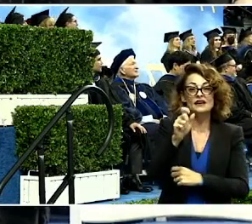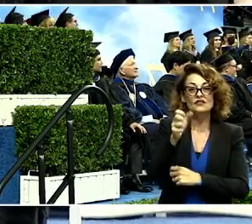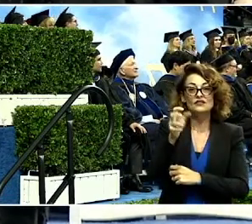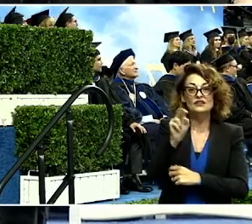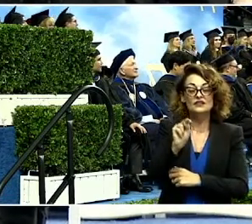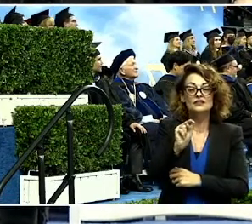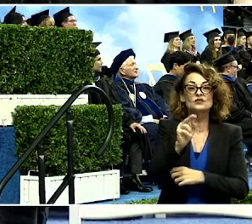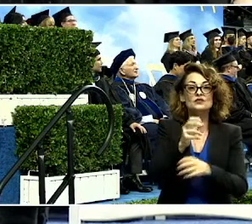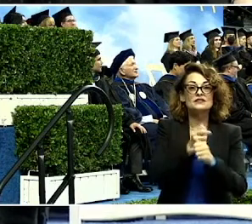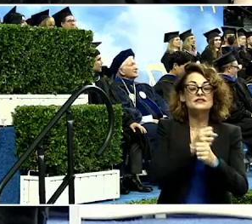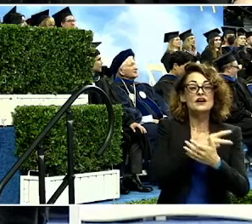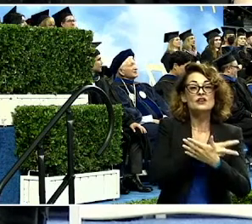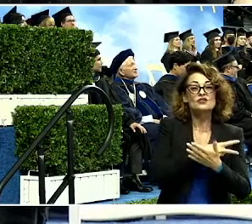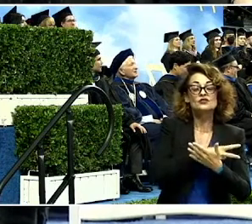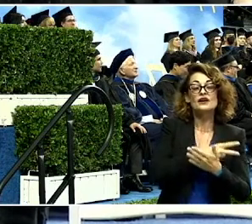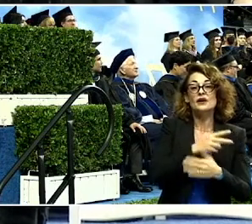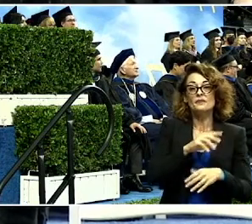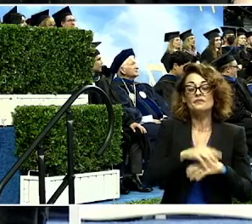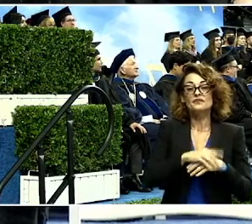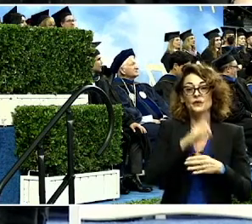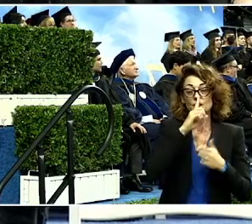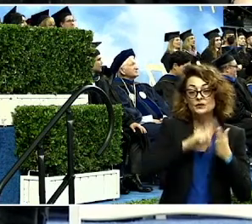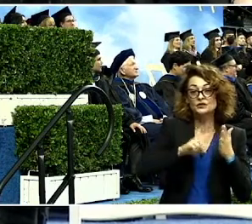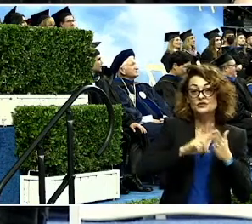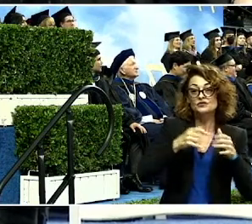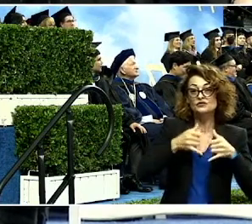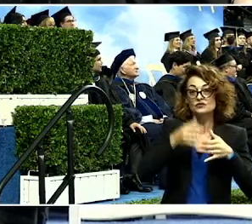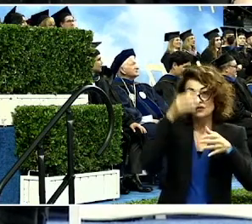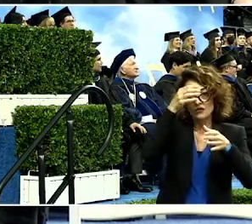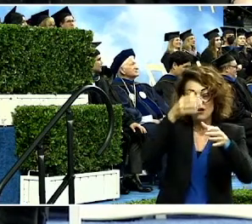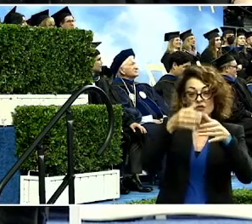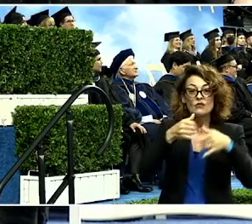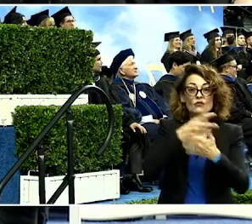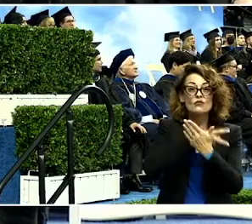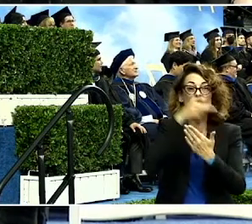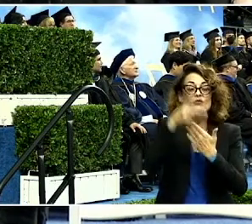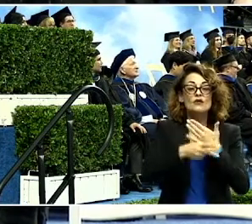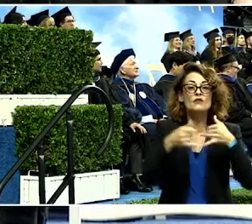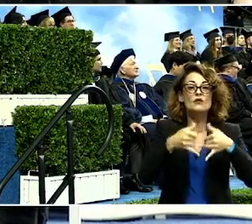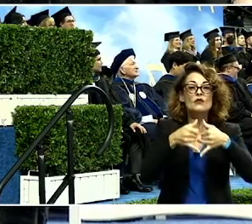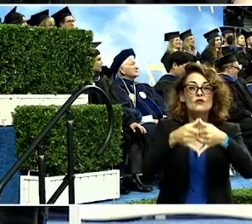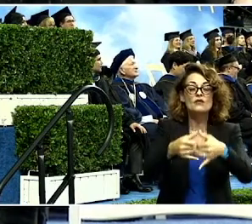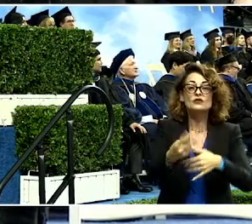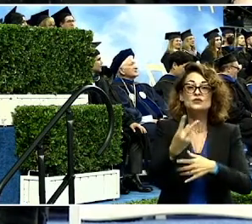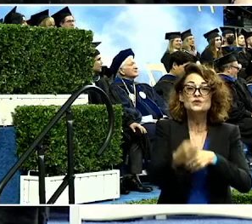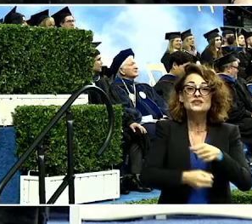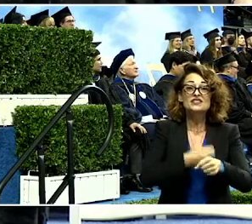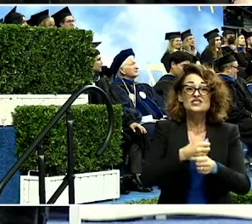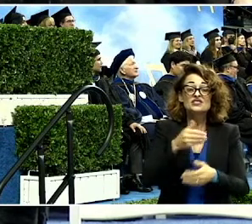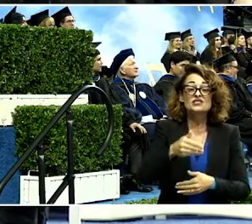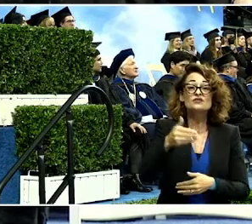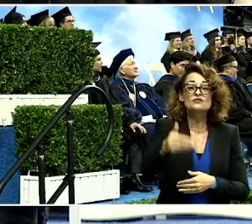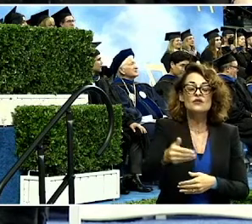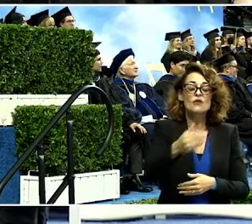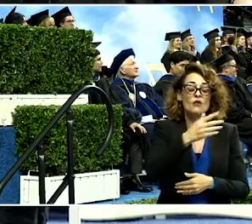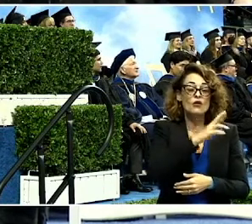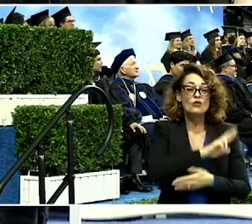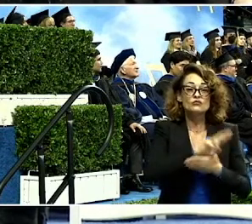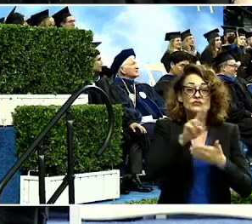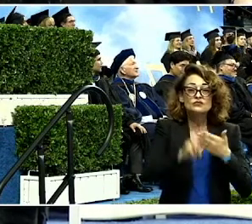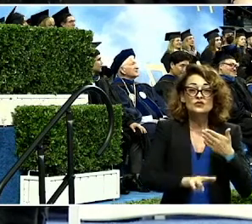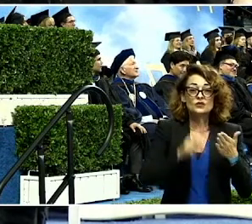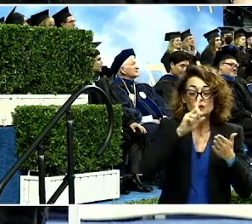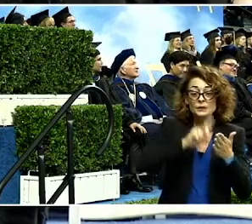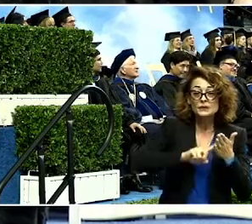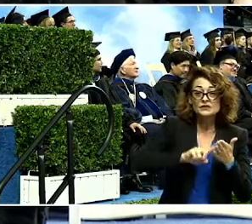Research Fellows Program and Undergraduate Research Scholars Program awards for two consecutive years as a result of her research utilizing remote